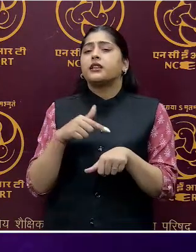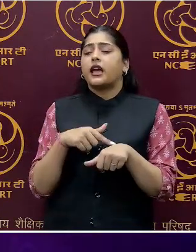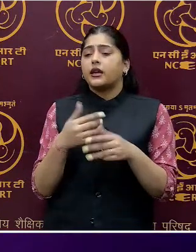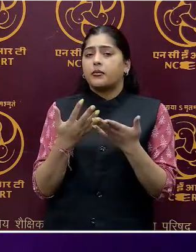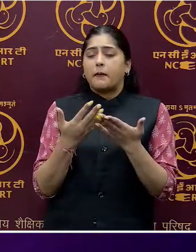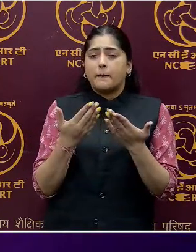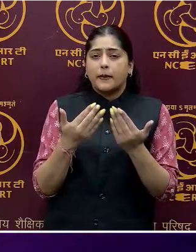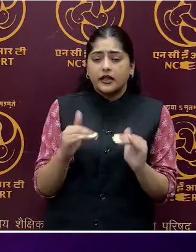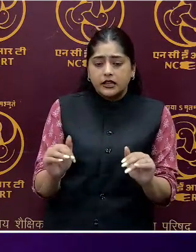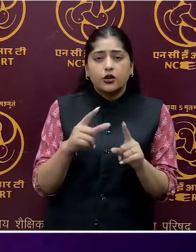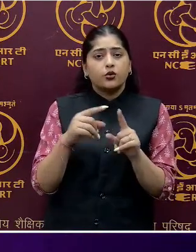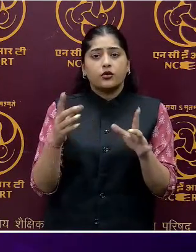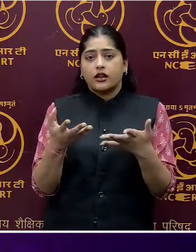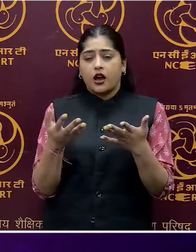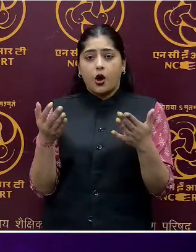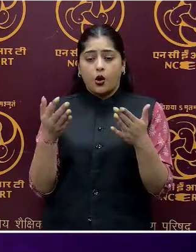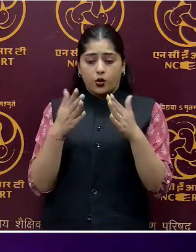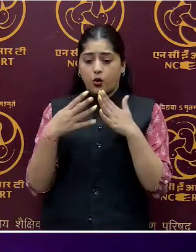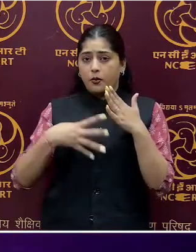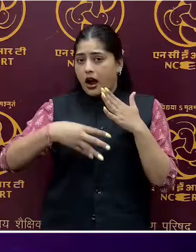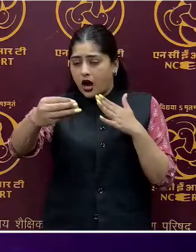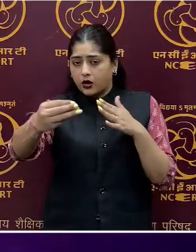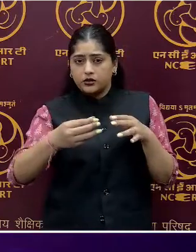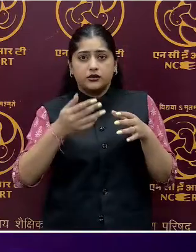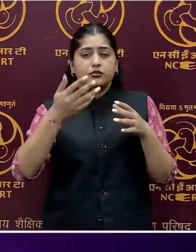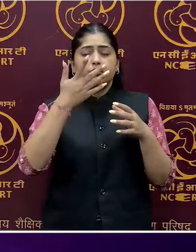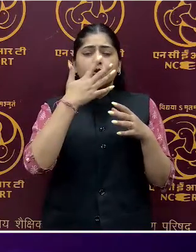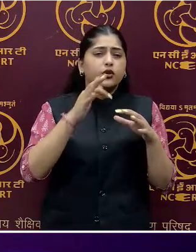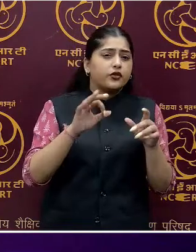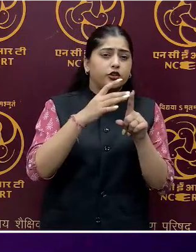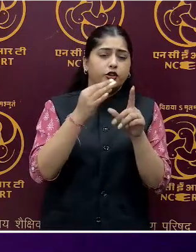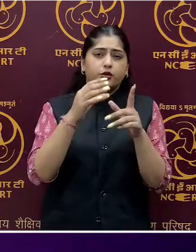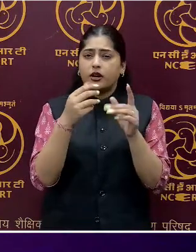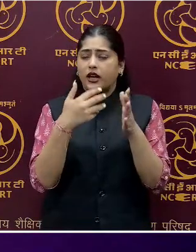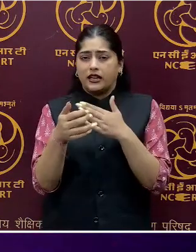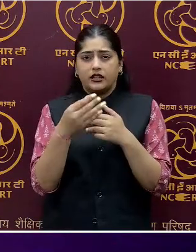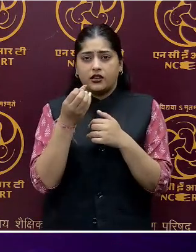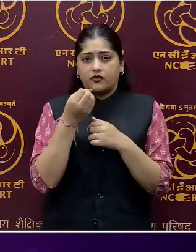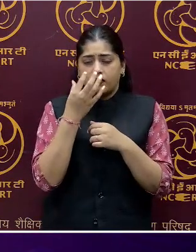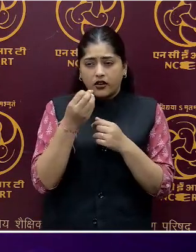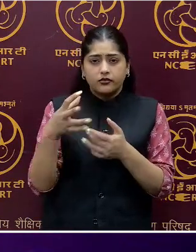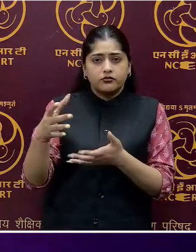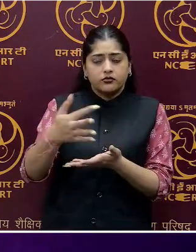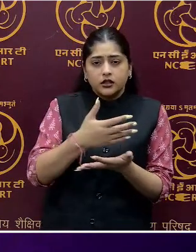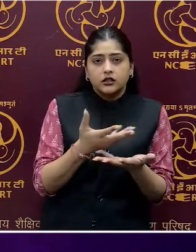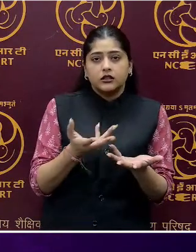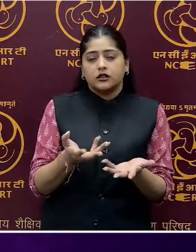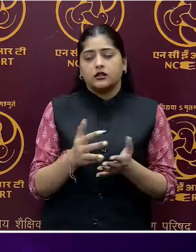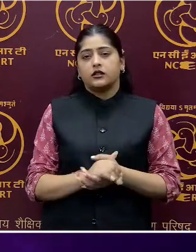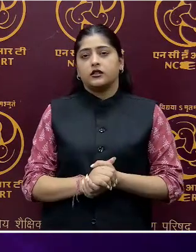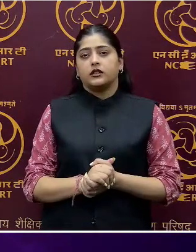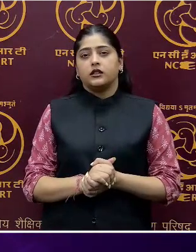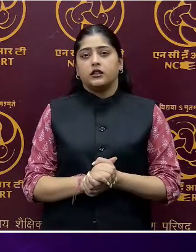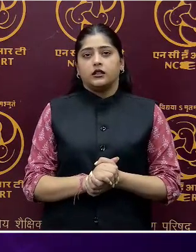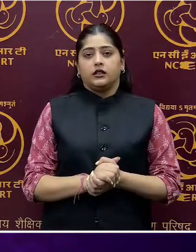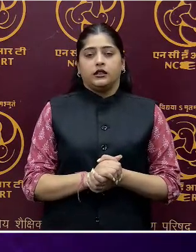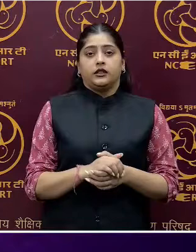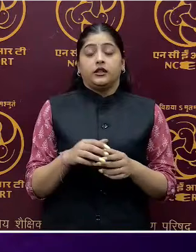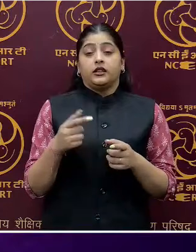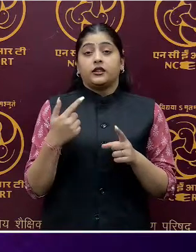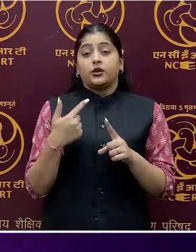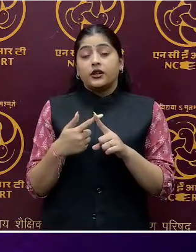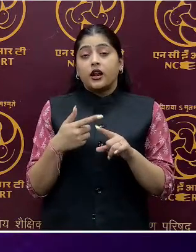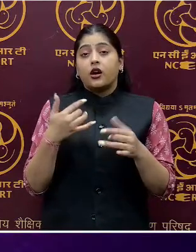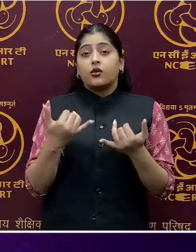elders give them rice and jaggery. So this festival is more about collaboration of the children in